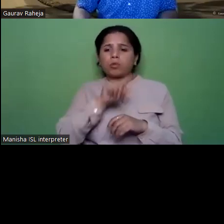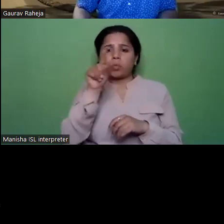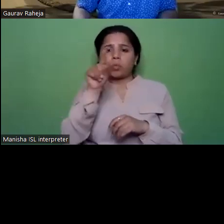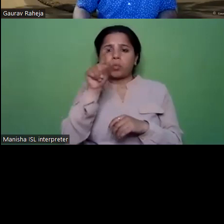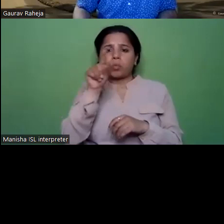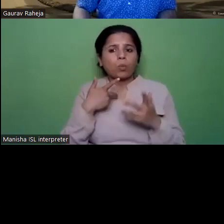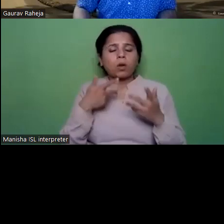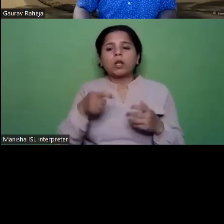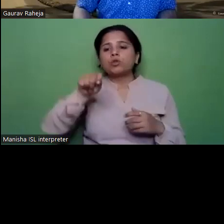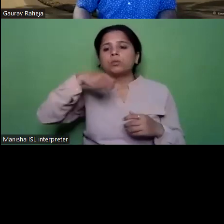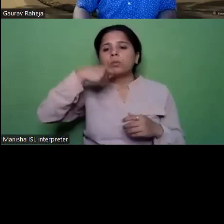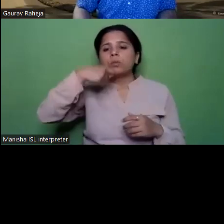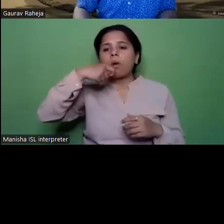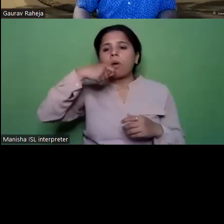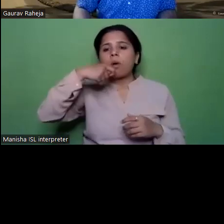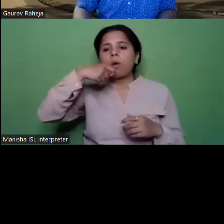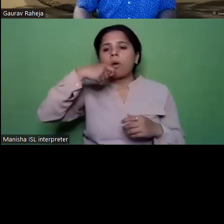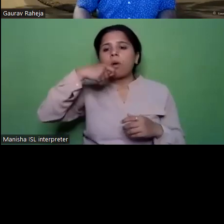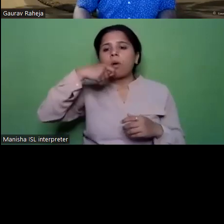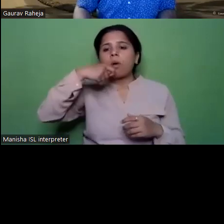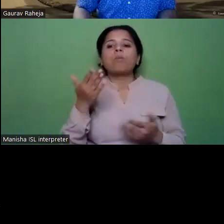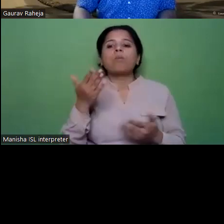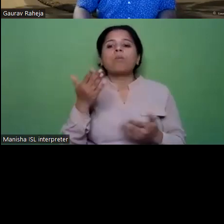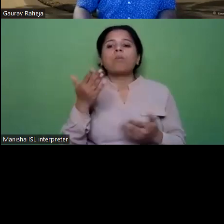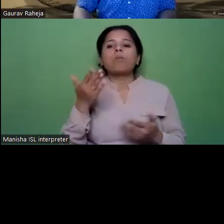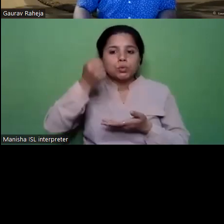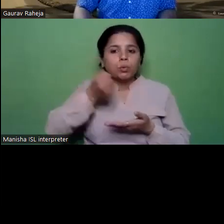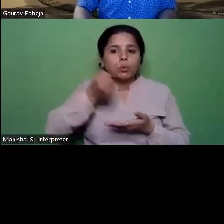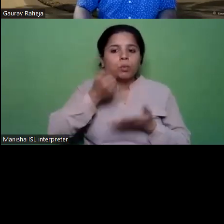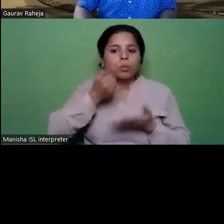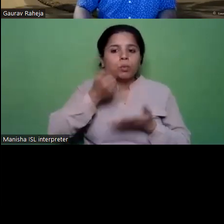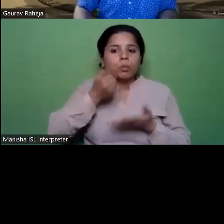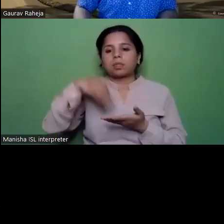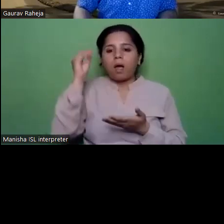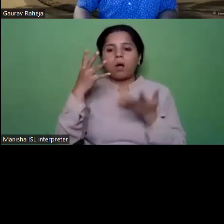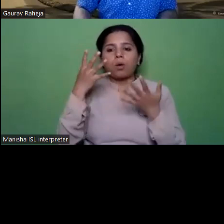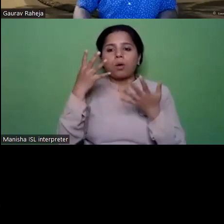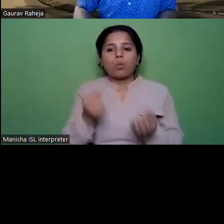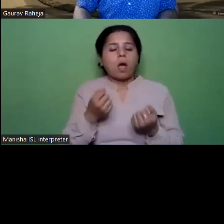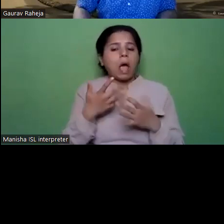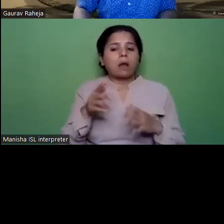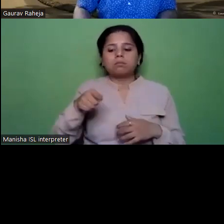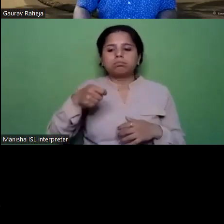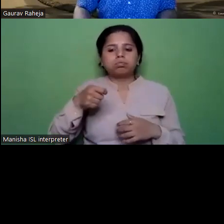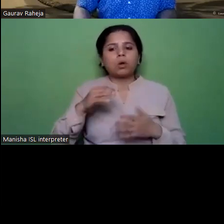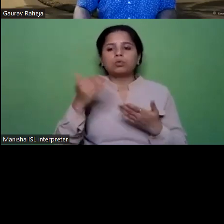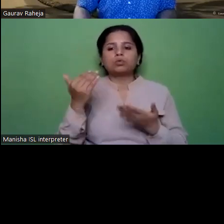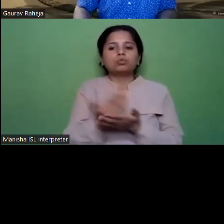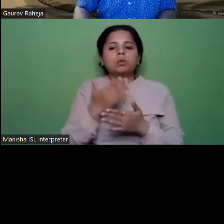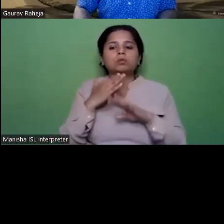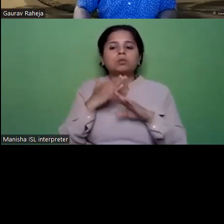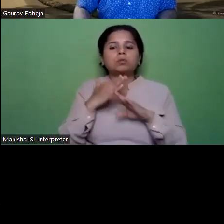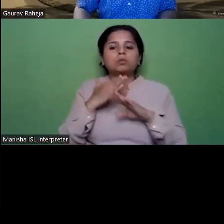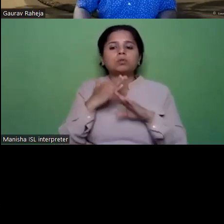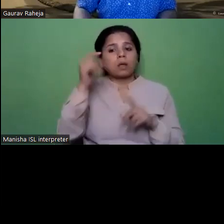of a spoon will allow him to have his soup or dal or anything without a shake? So there is a design intervention for this,